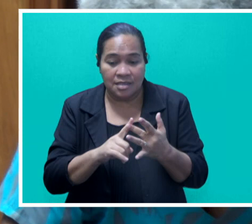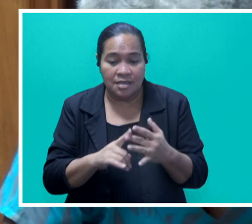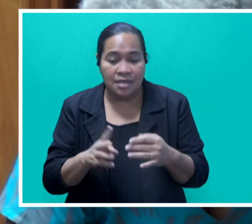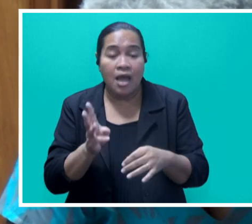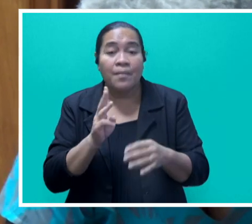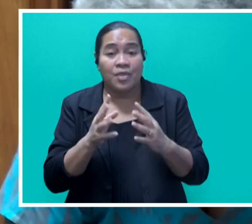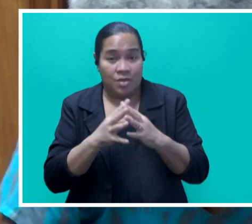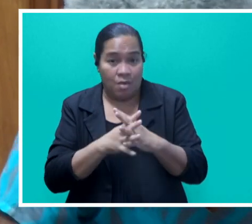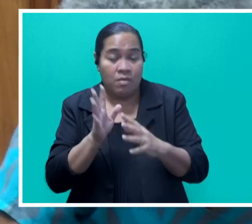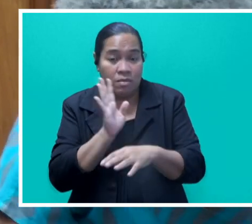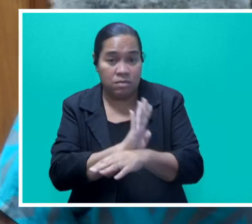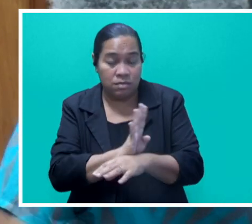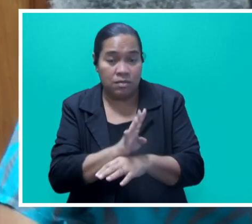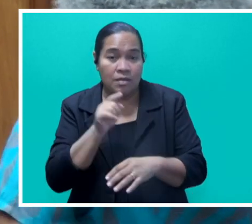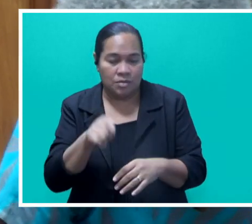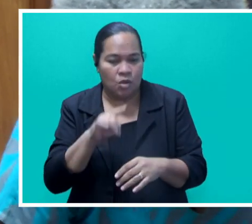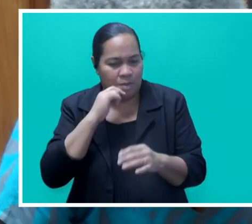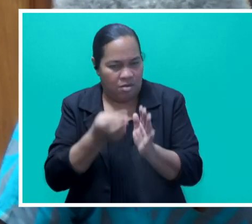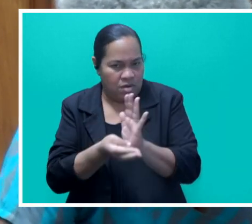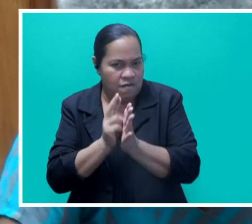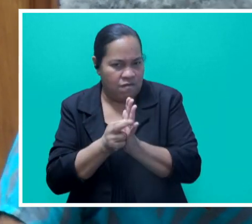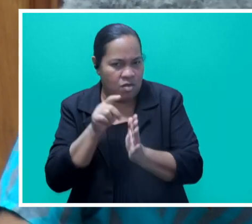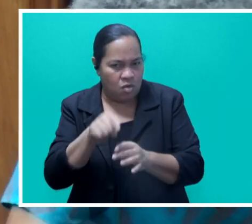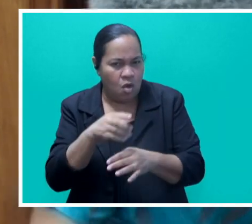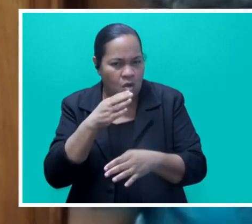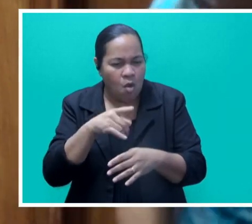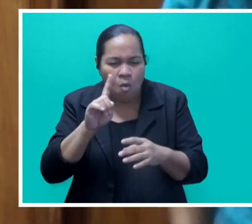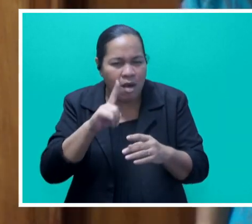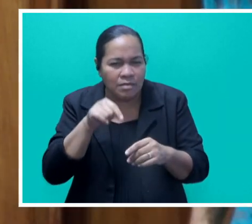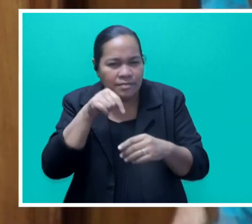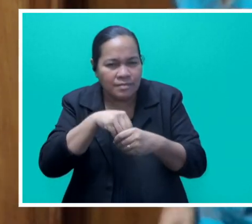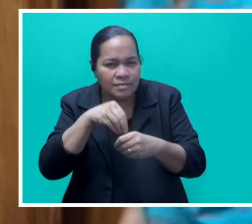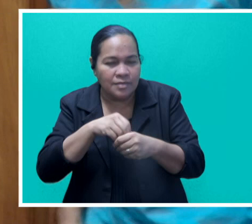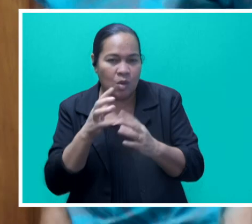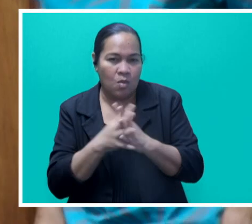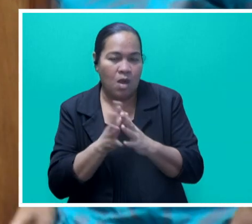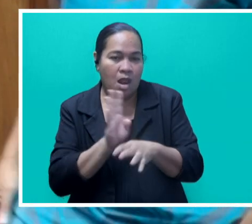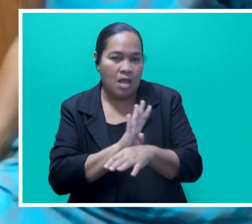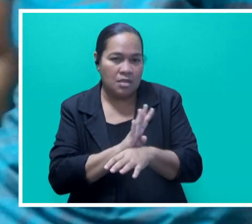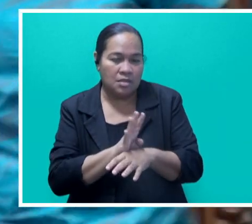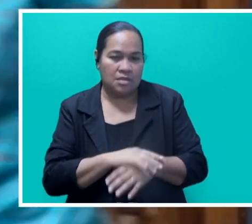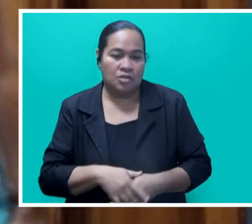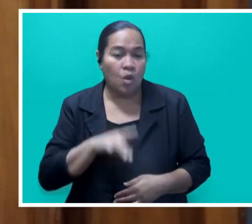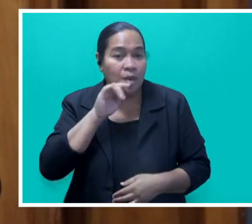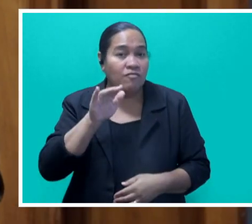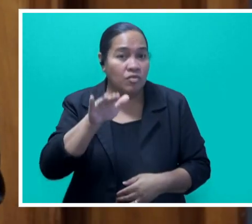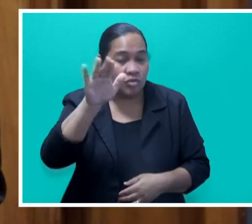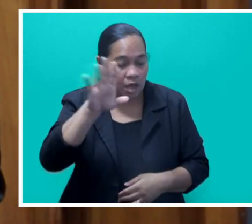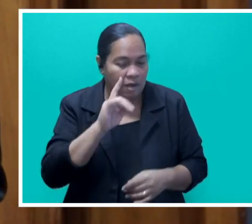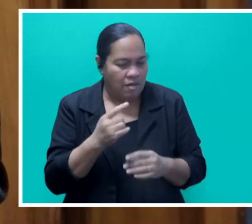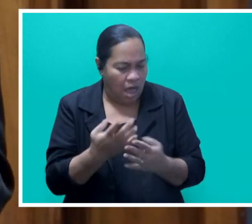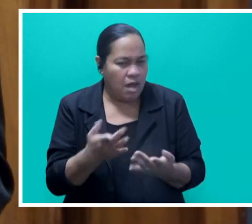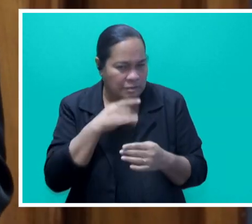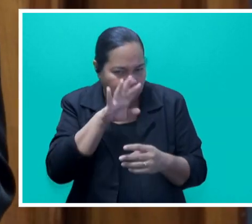to Cabinet on the need for detailed review of Walesi's operations and the future roadmap. May I be